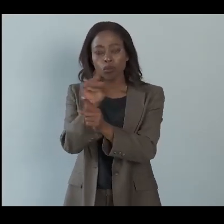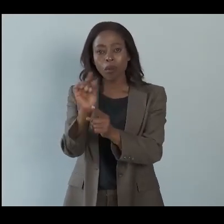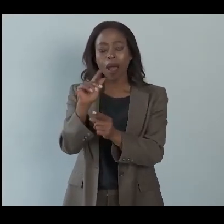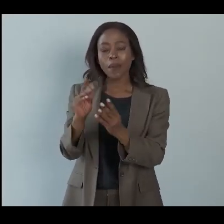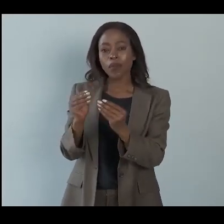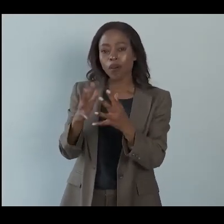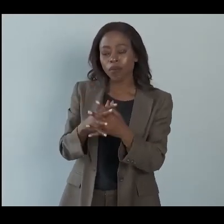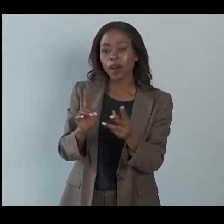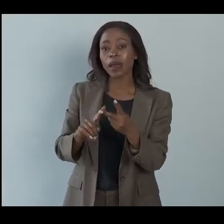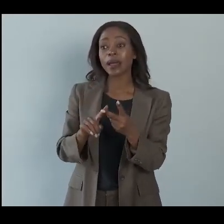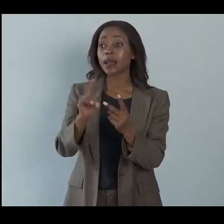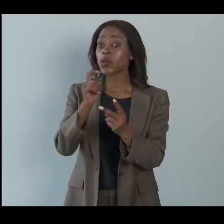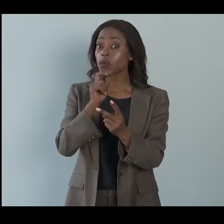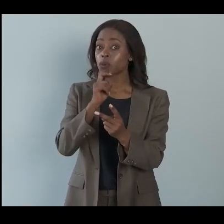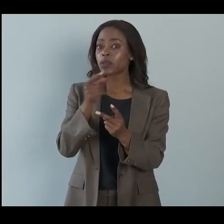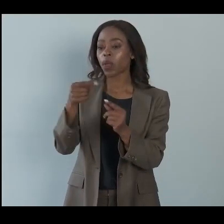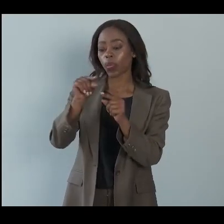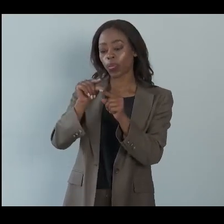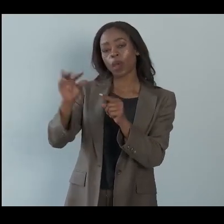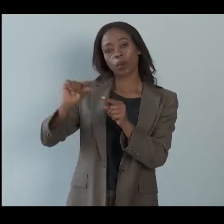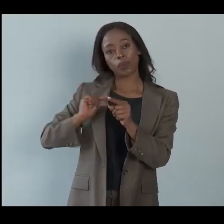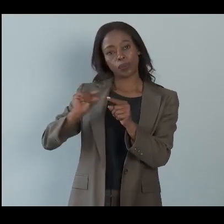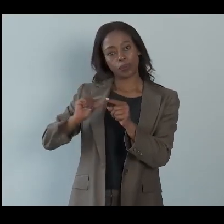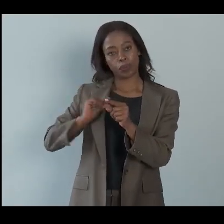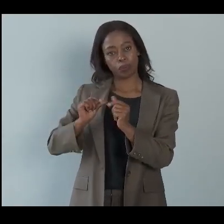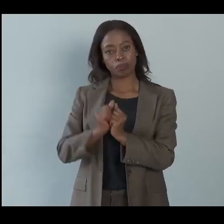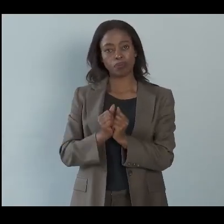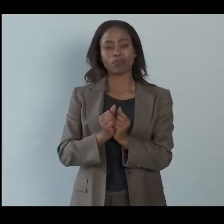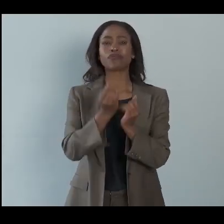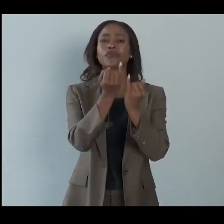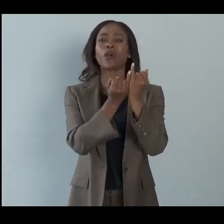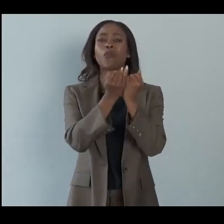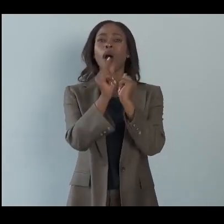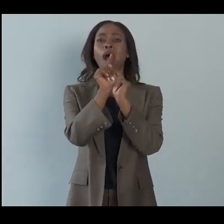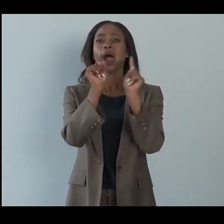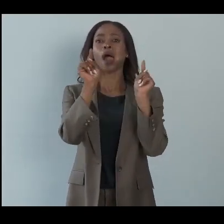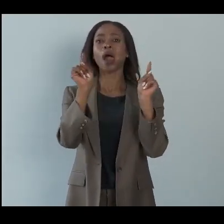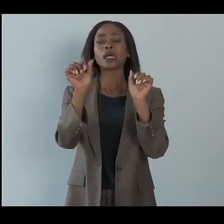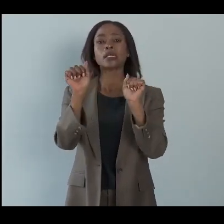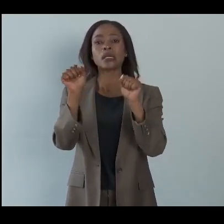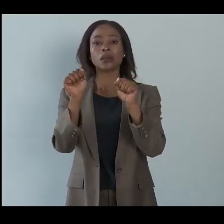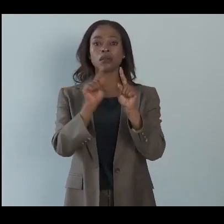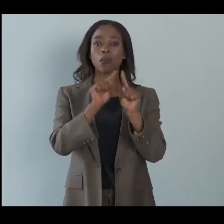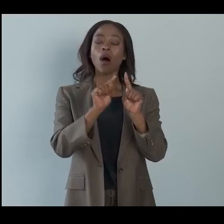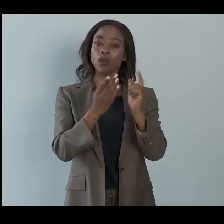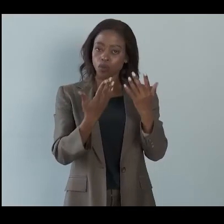fee for each service throughout the value chain. Despite an increase in competition in this space, we grew revenue by